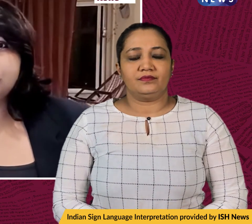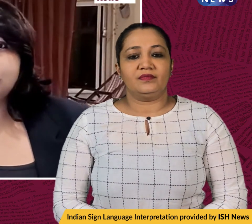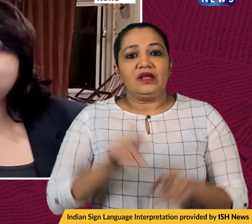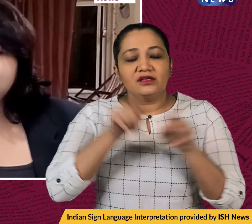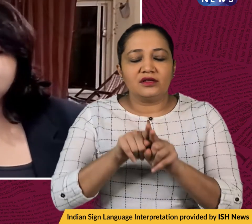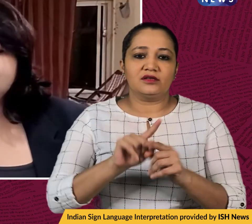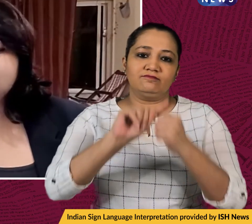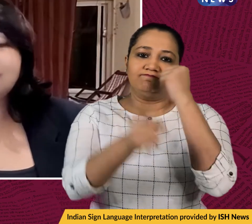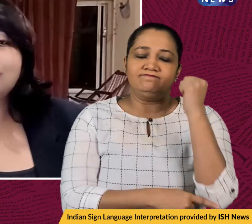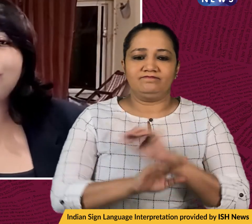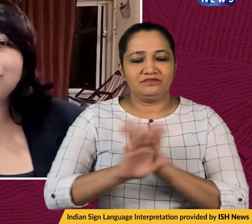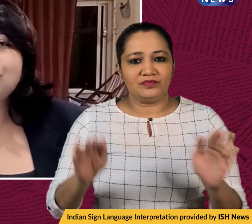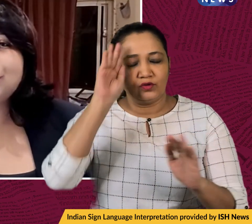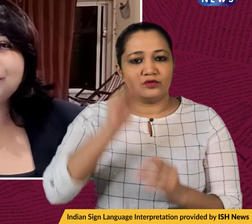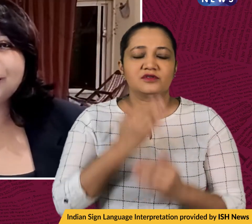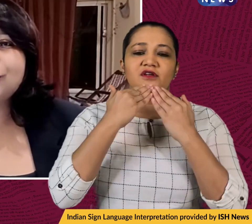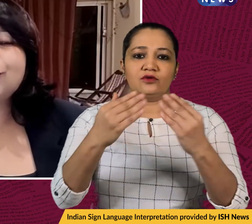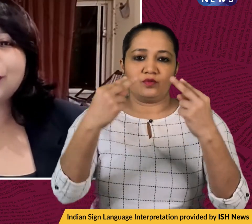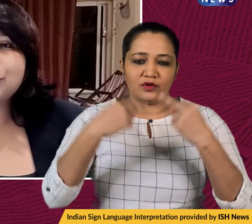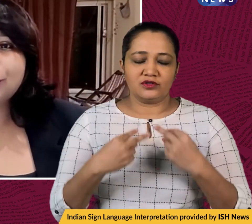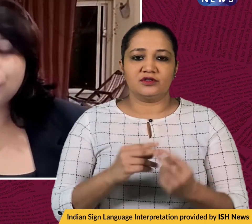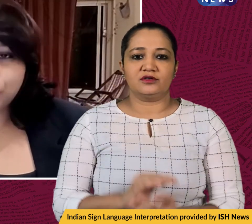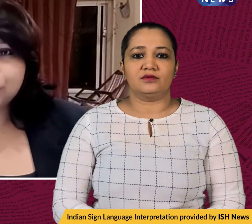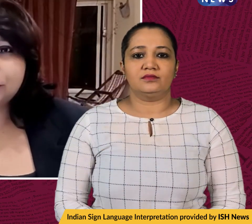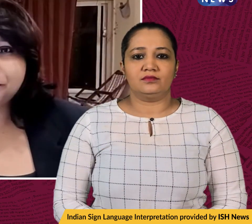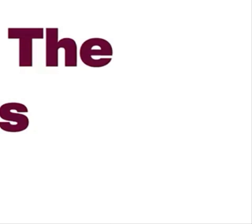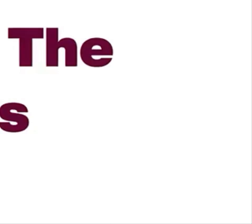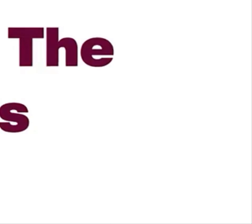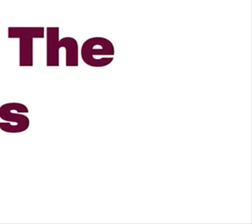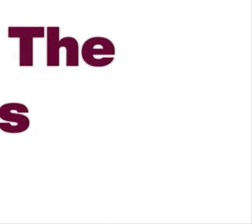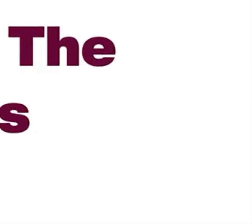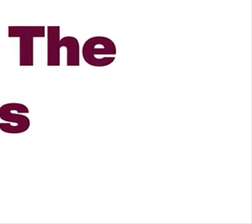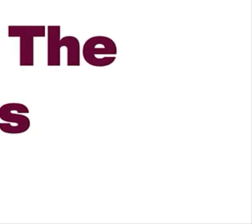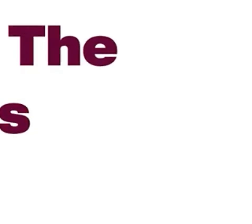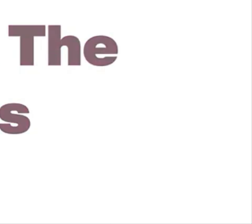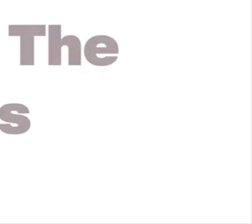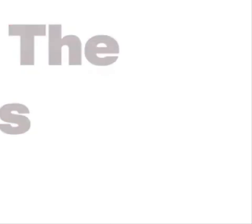end quote. Now, that brings us to the end of this bulletin. Thank you so much for watching.